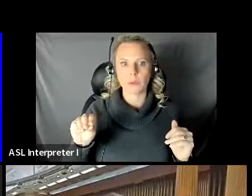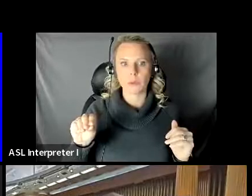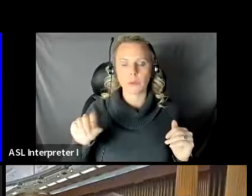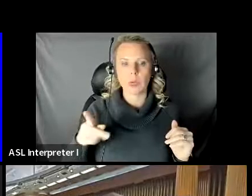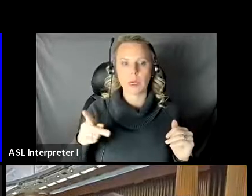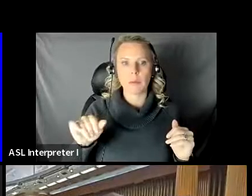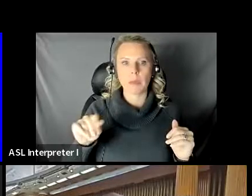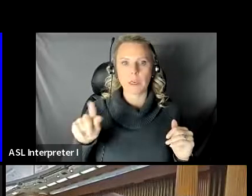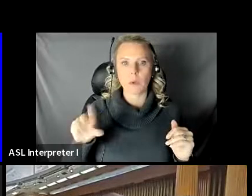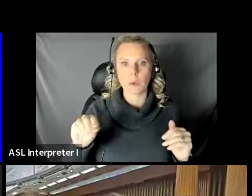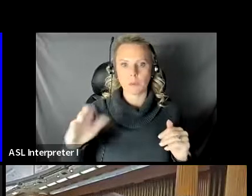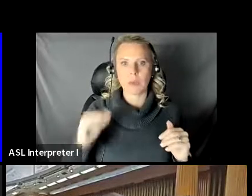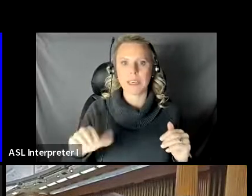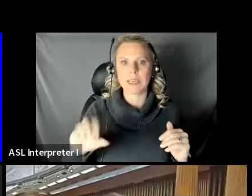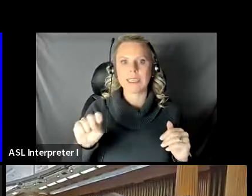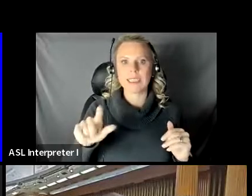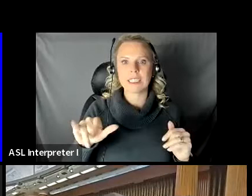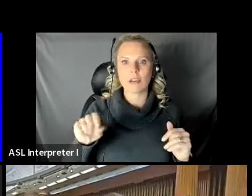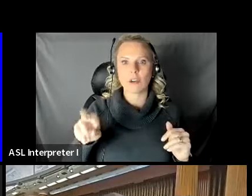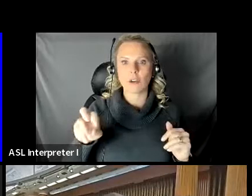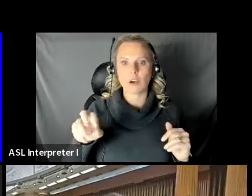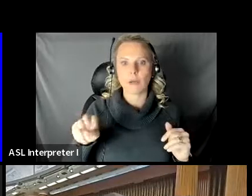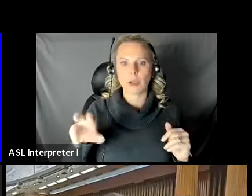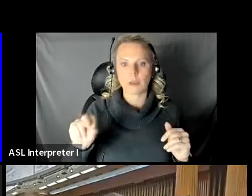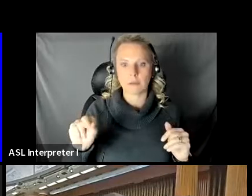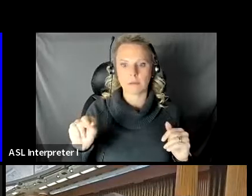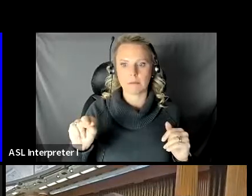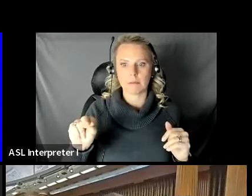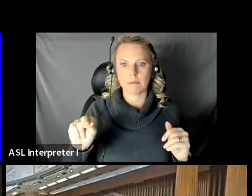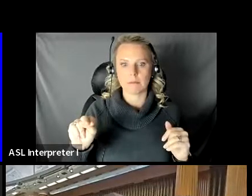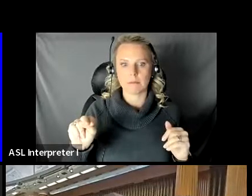Councilmember Pinto. Councilmember Silverman.